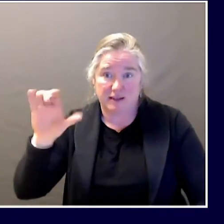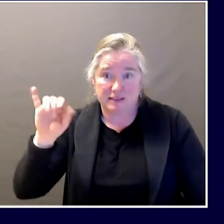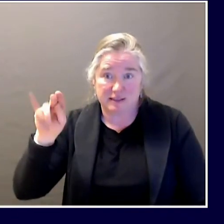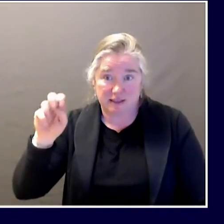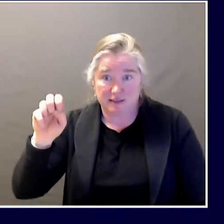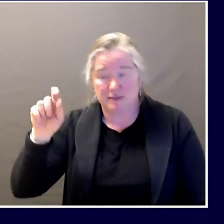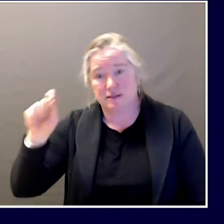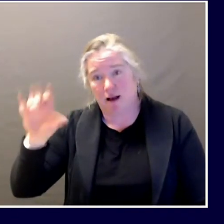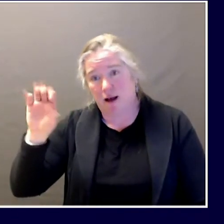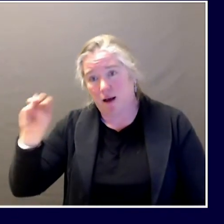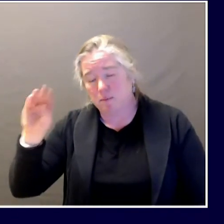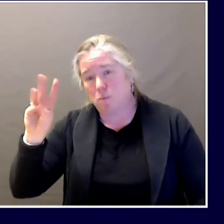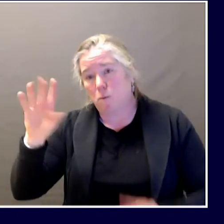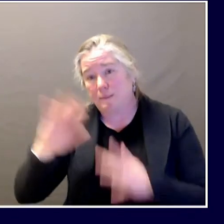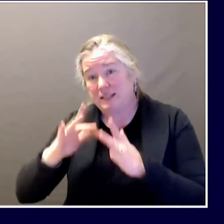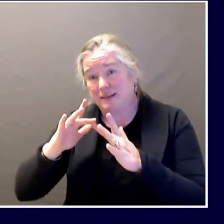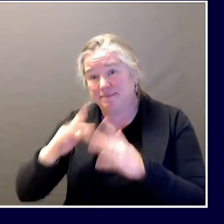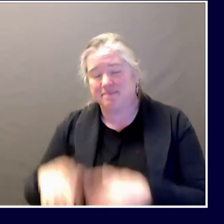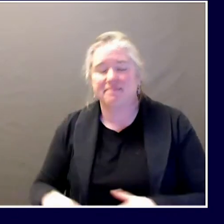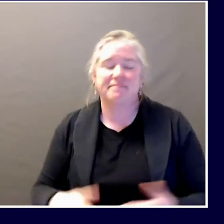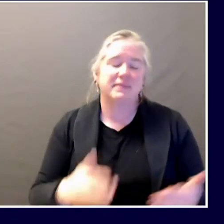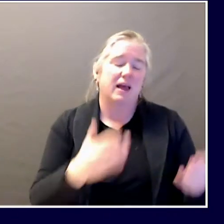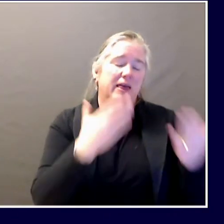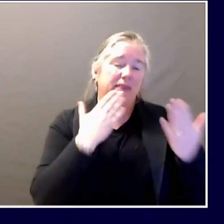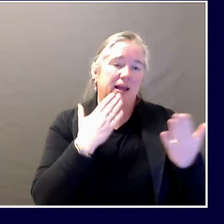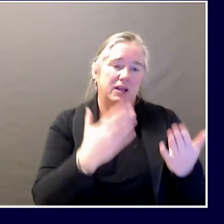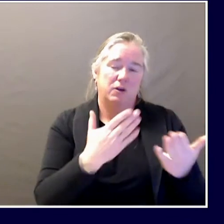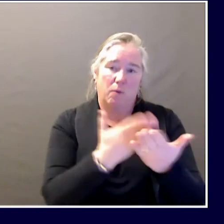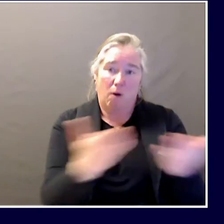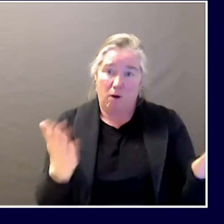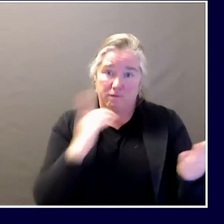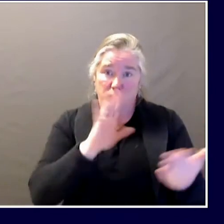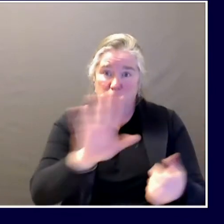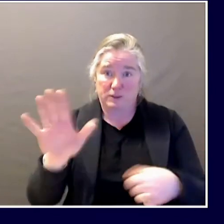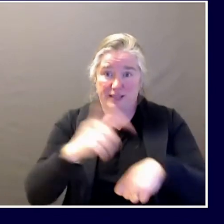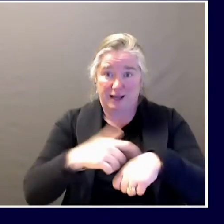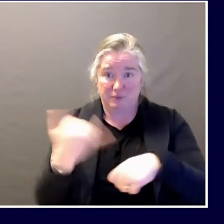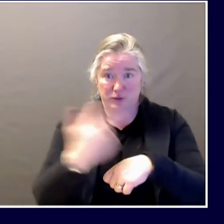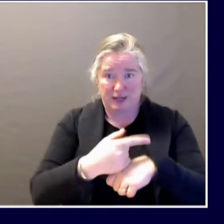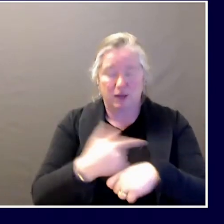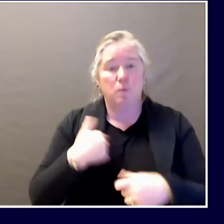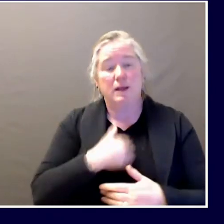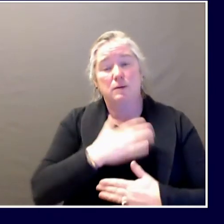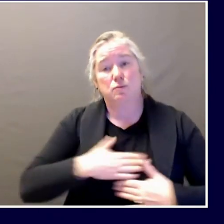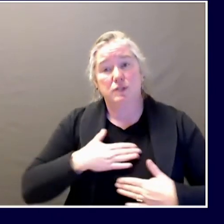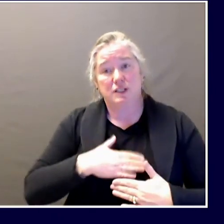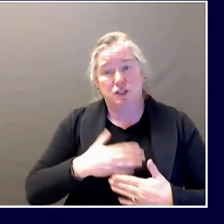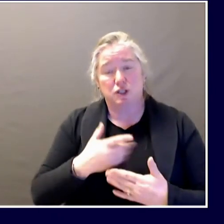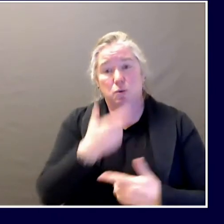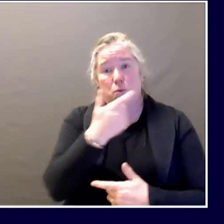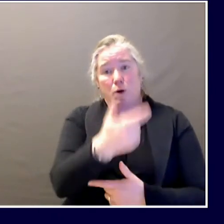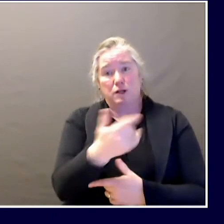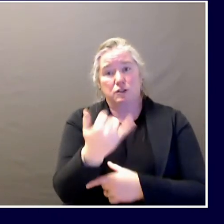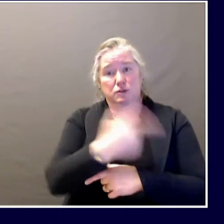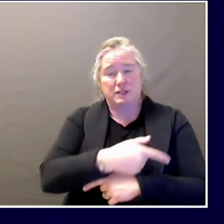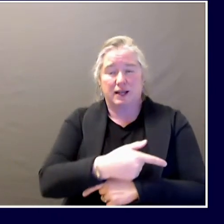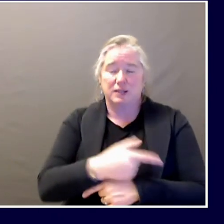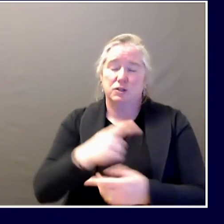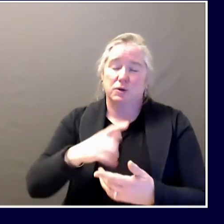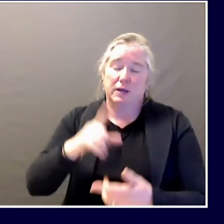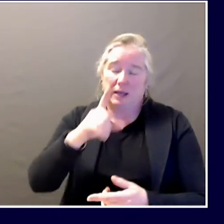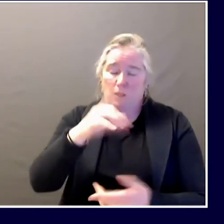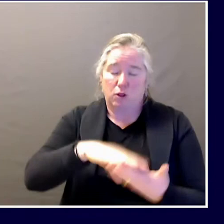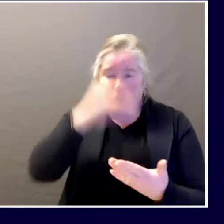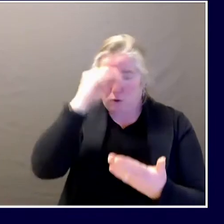you, Commissioner, and thank you all for your time this afternoon. We appreciate you joining and getting the latest on COVID-19 for the entire state of